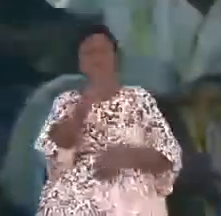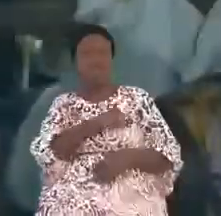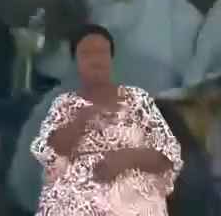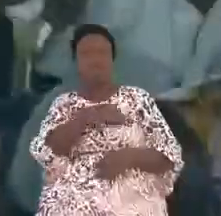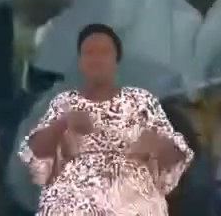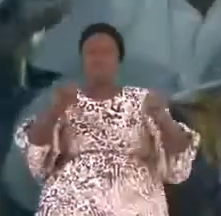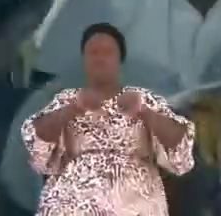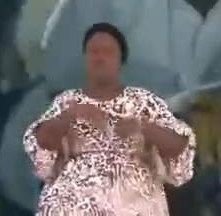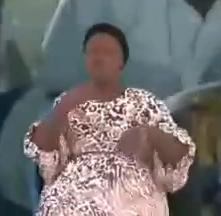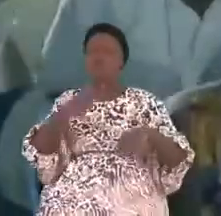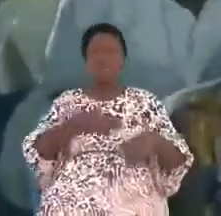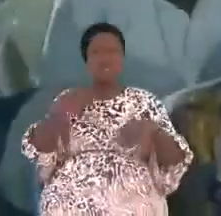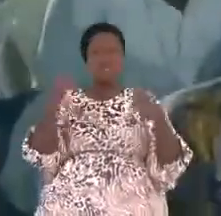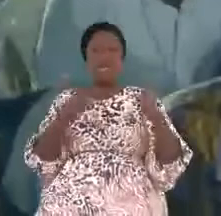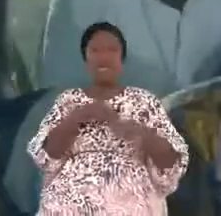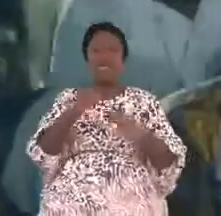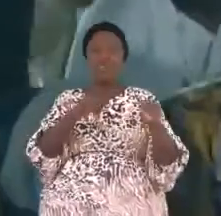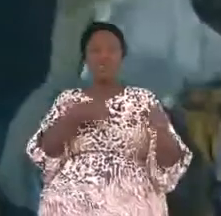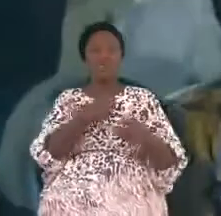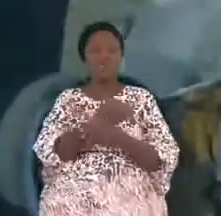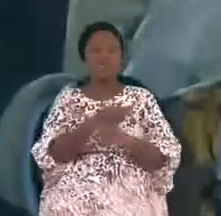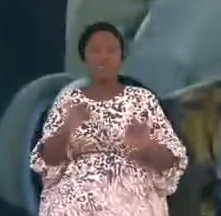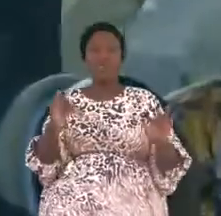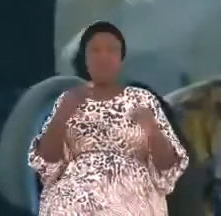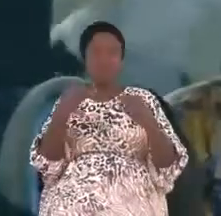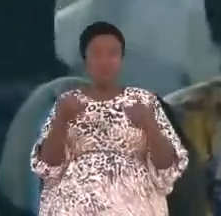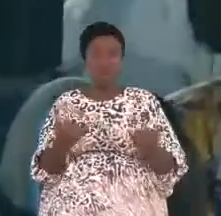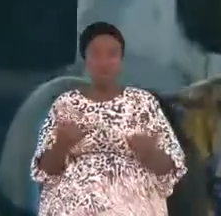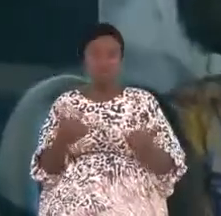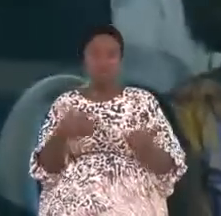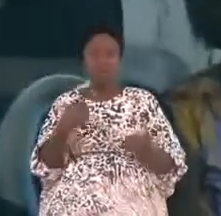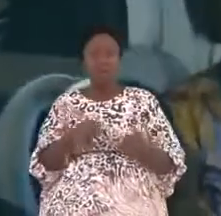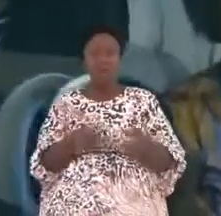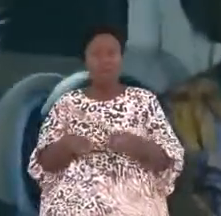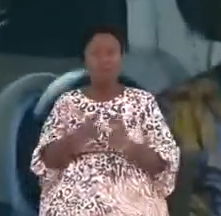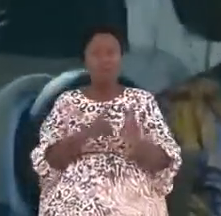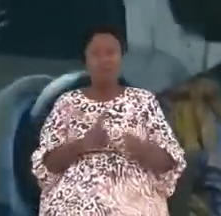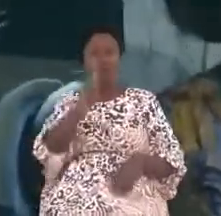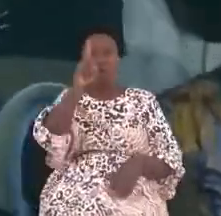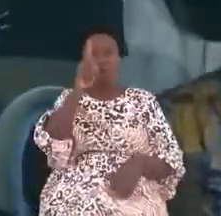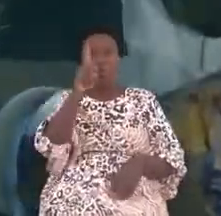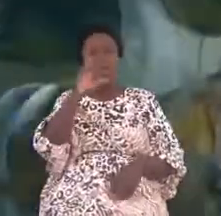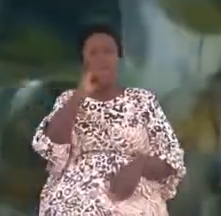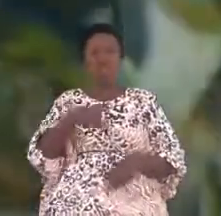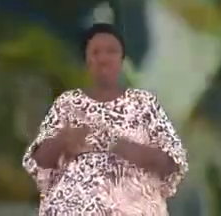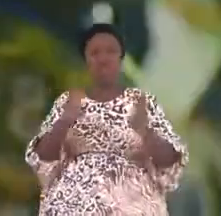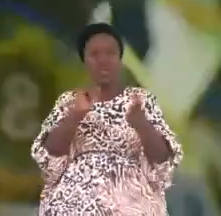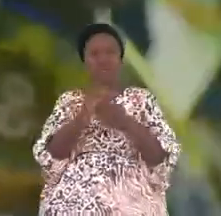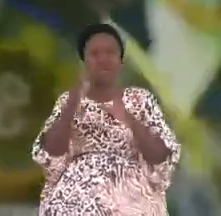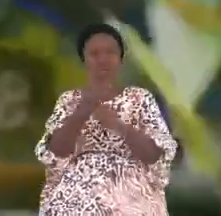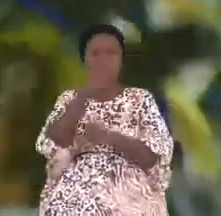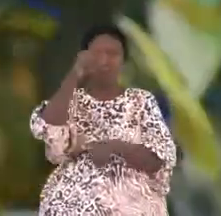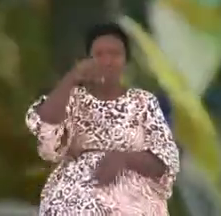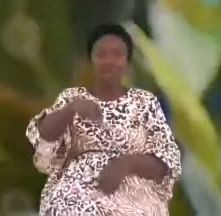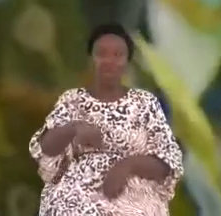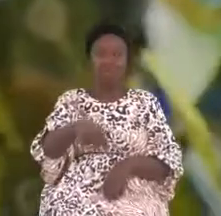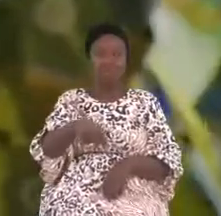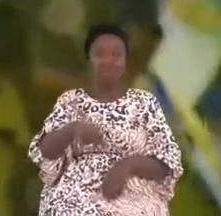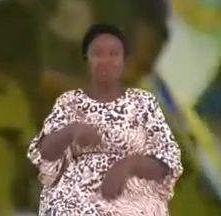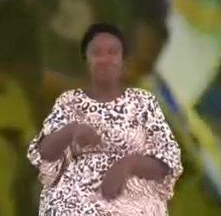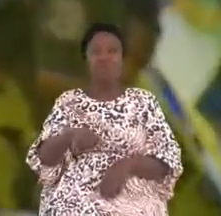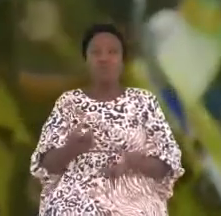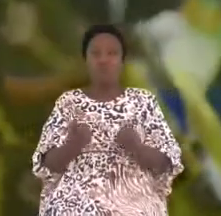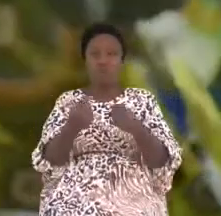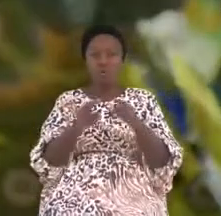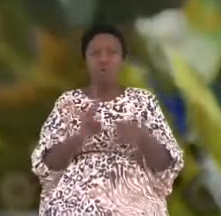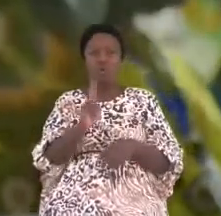free now the way up is the way you chook now you come up now what